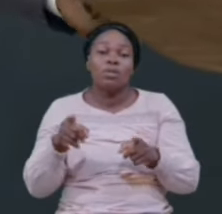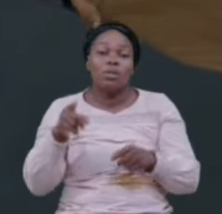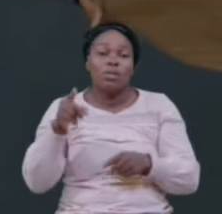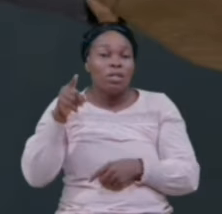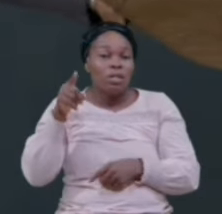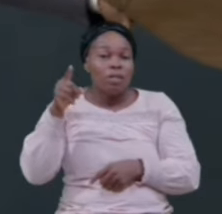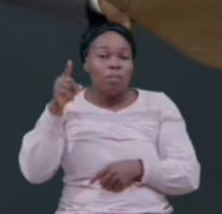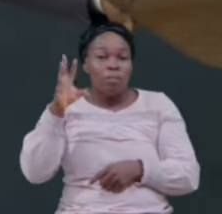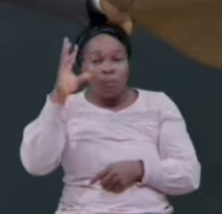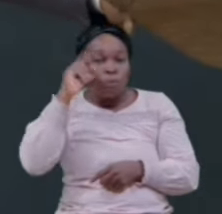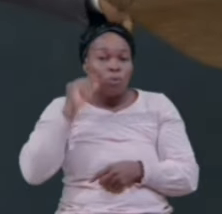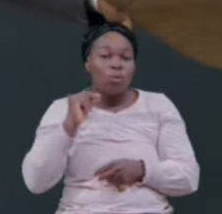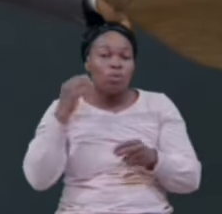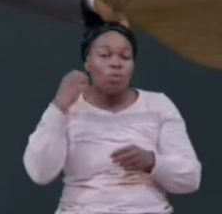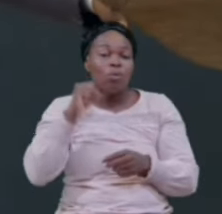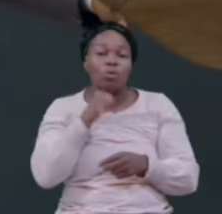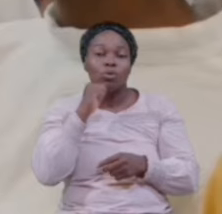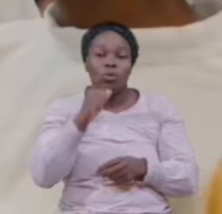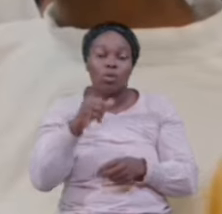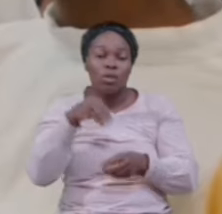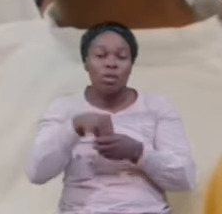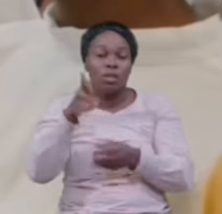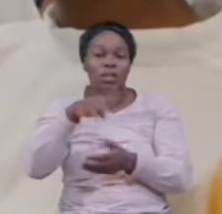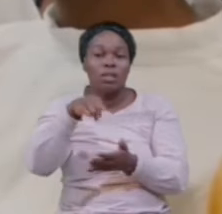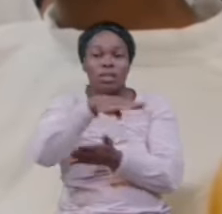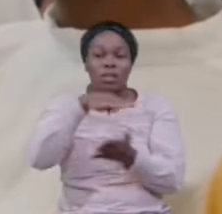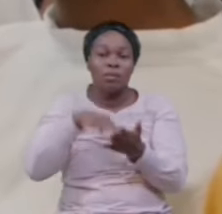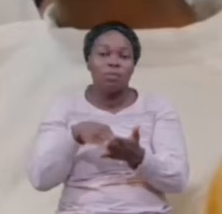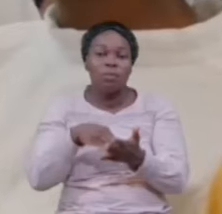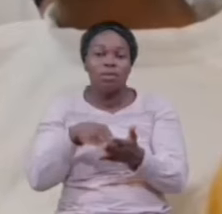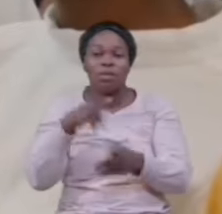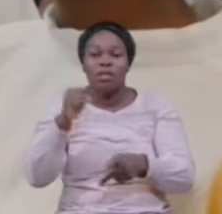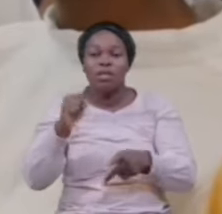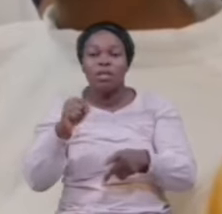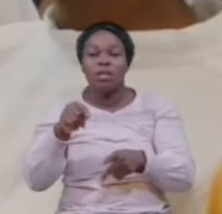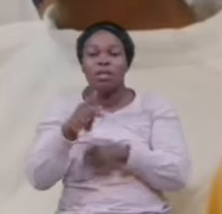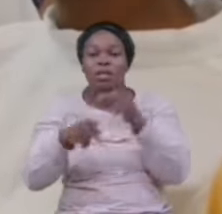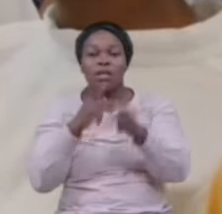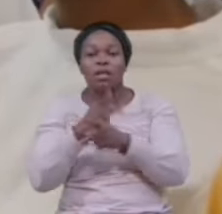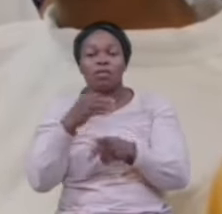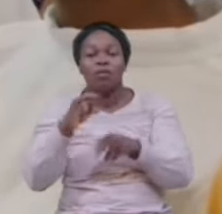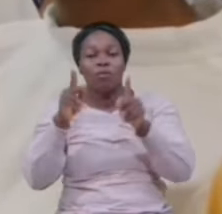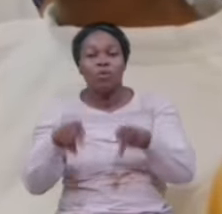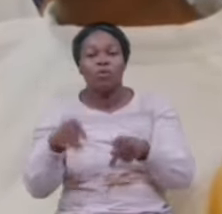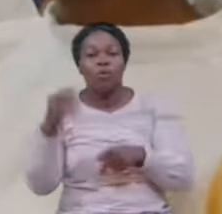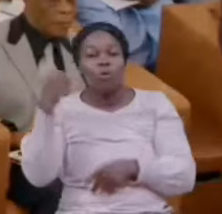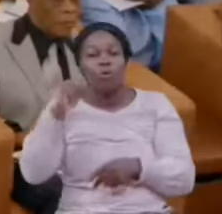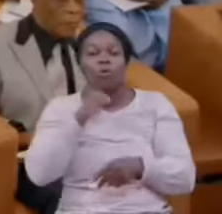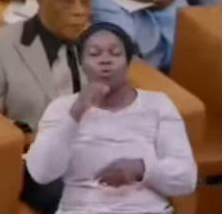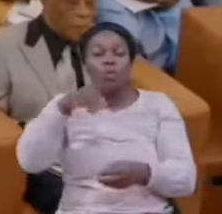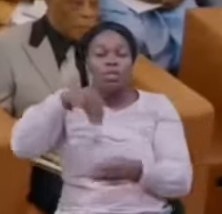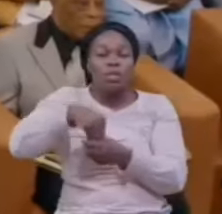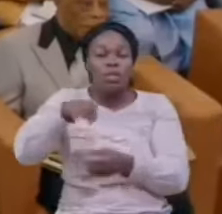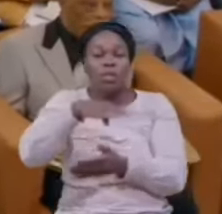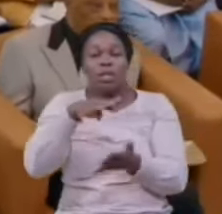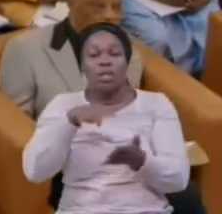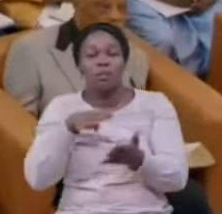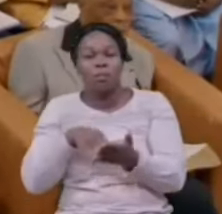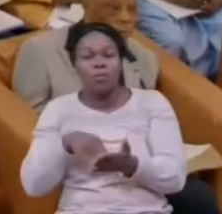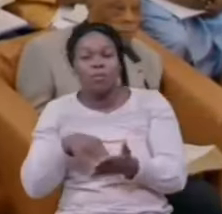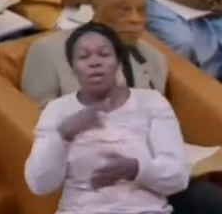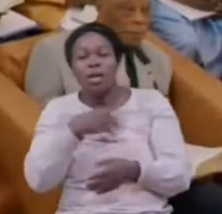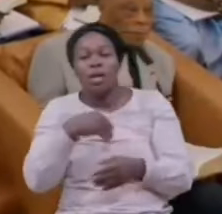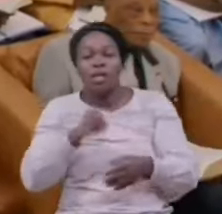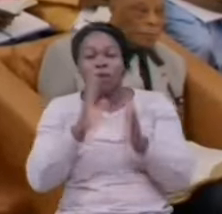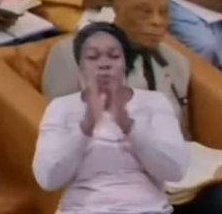midst. It will not be in our midst. Yeah. I said it will not be in our midst. And, you